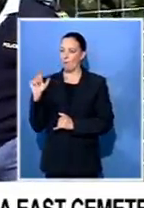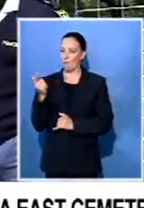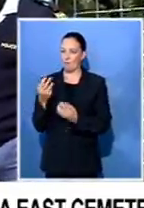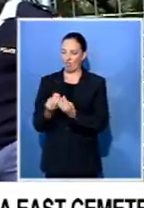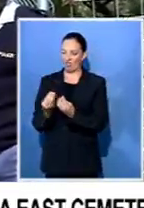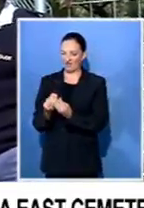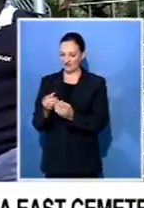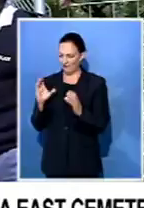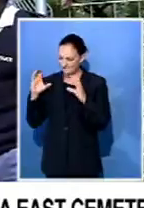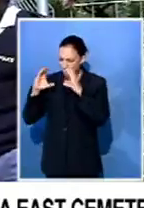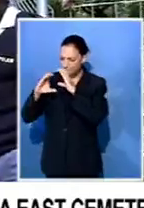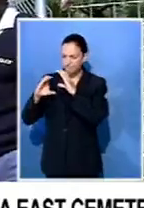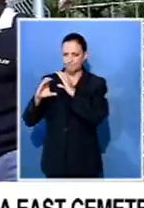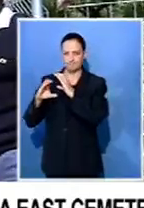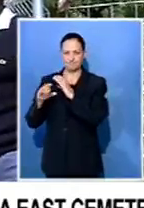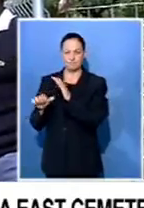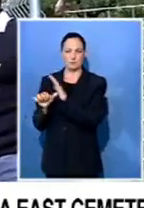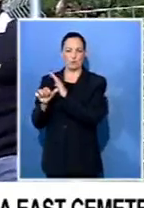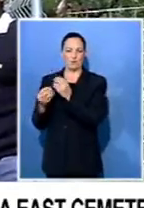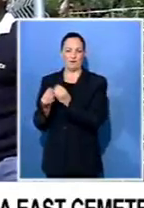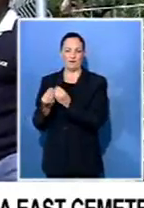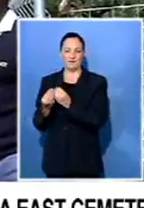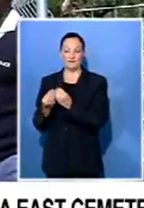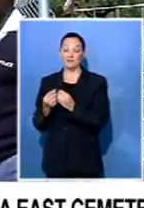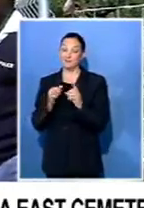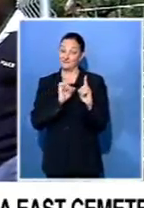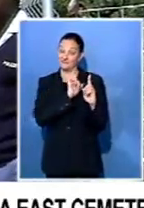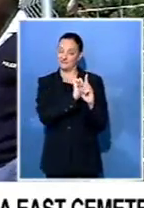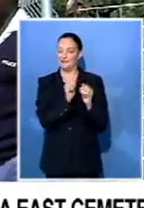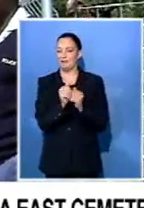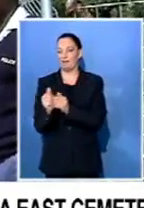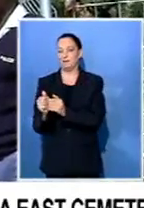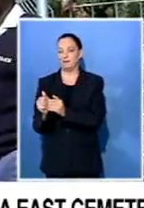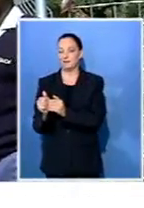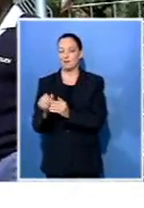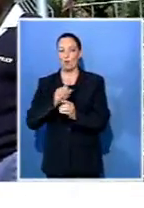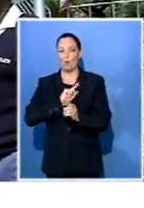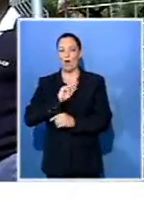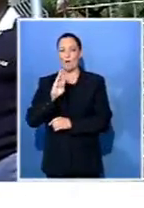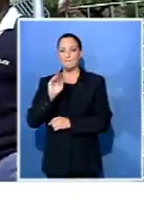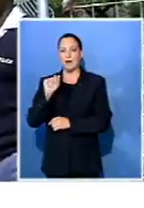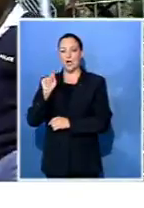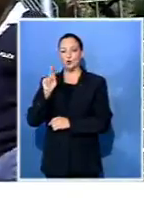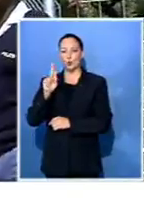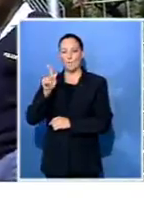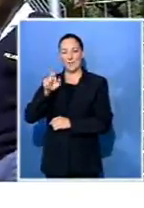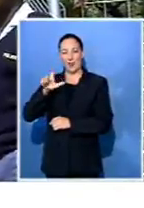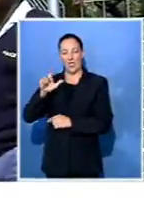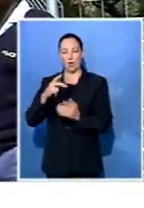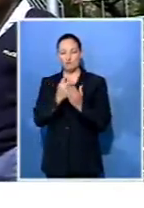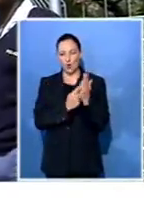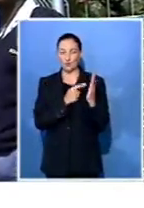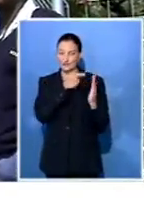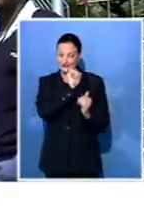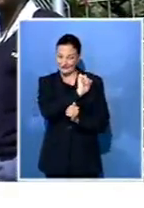one of the key sources of our inspiration was the leadership of this man, because the Batupili program, he started it,